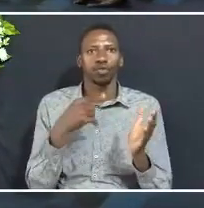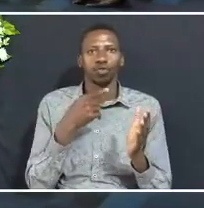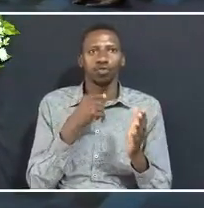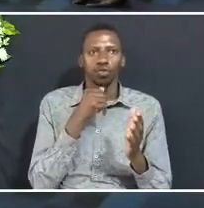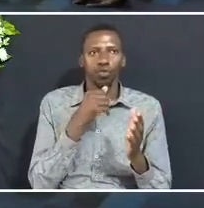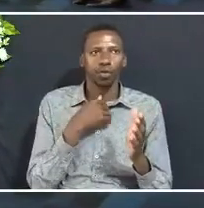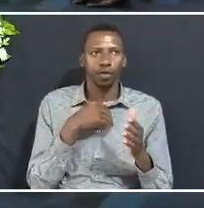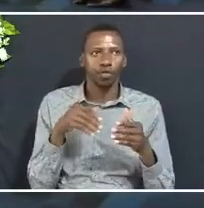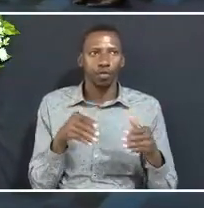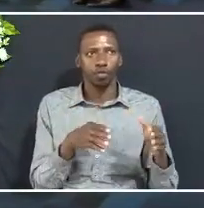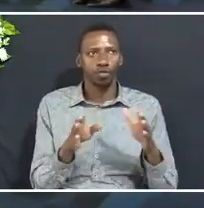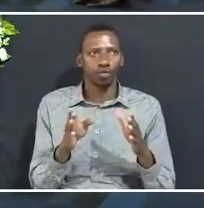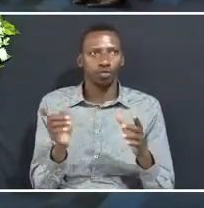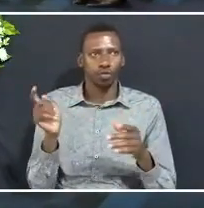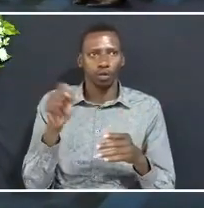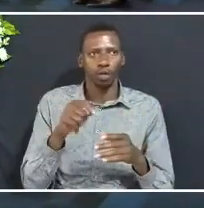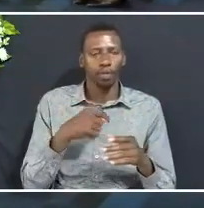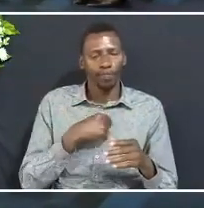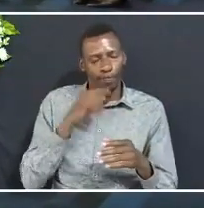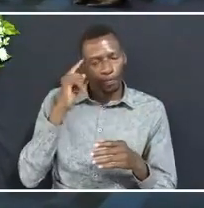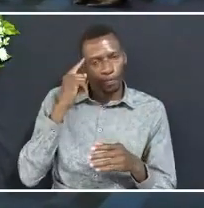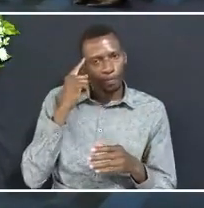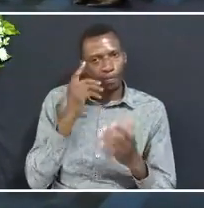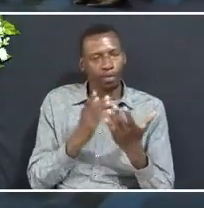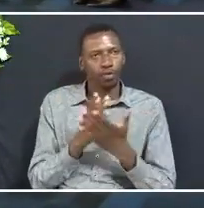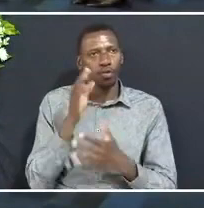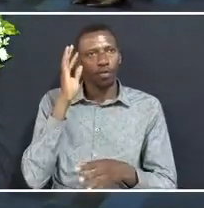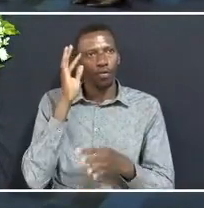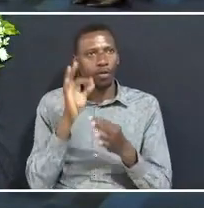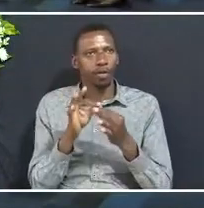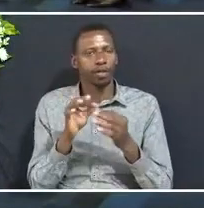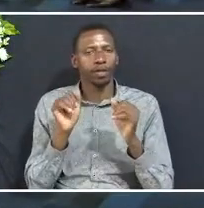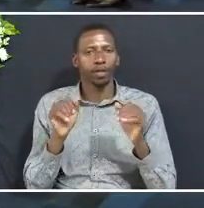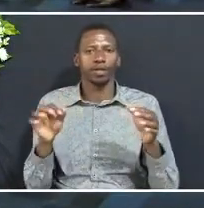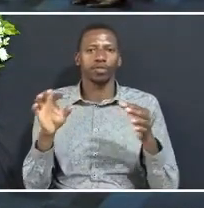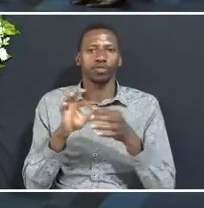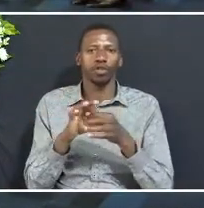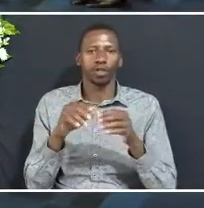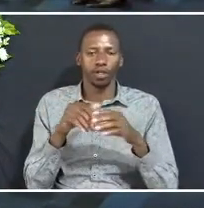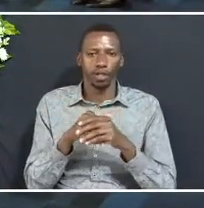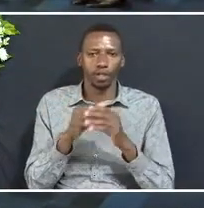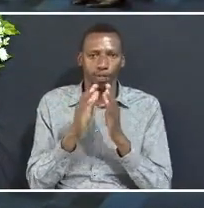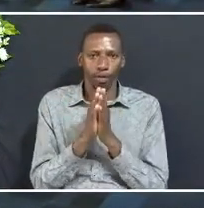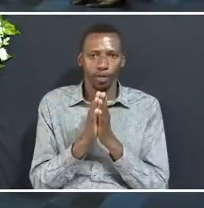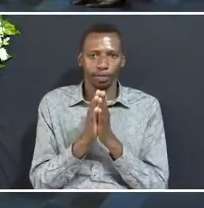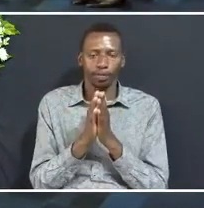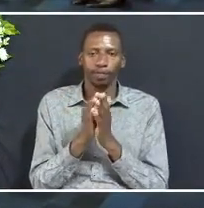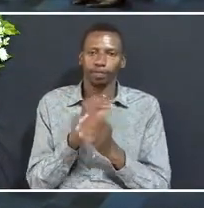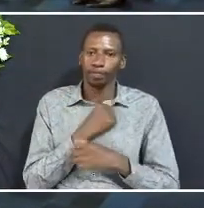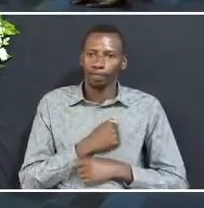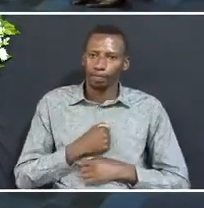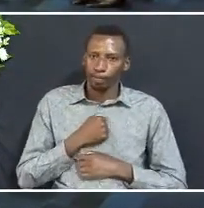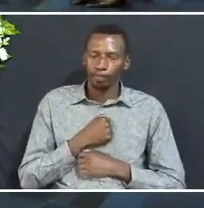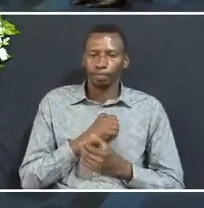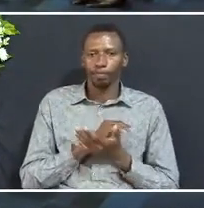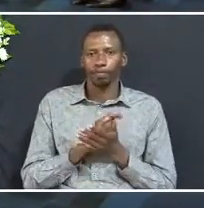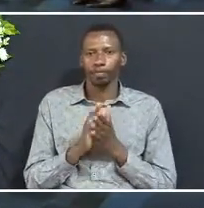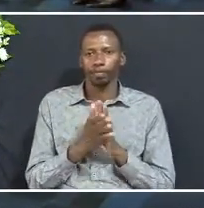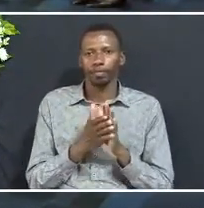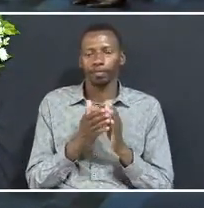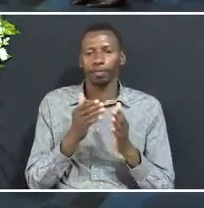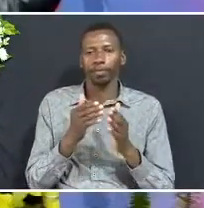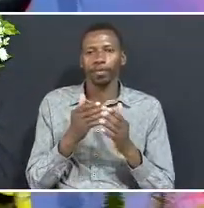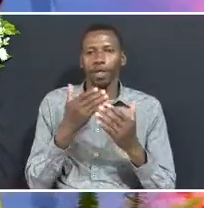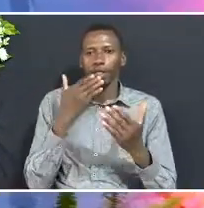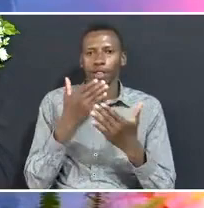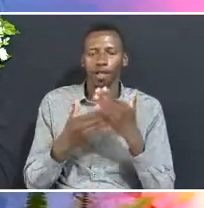to attend, I think we can, by faith, join in prayer by confessing, thanking God